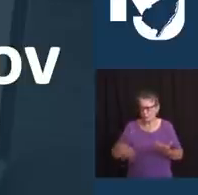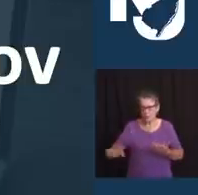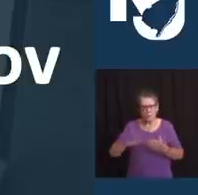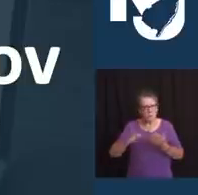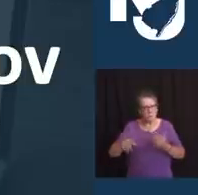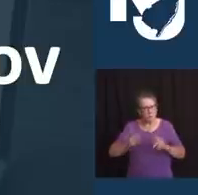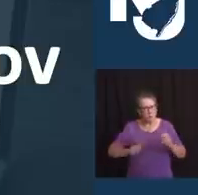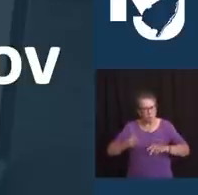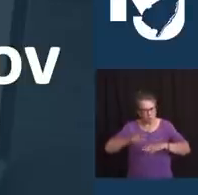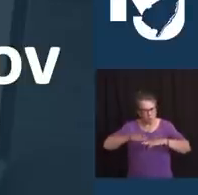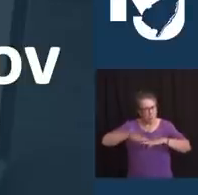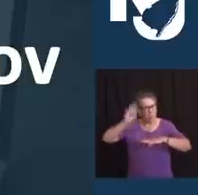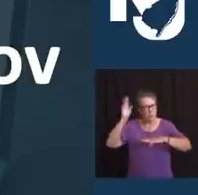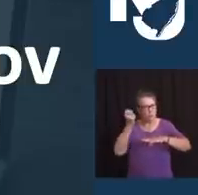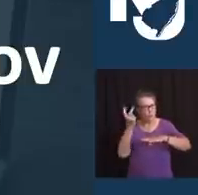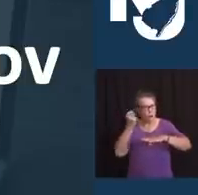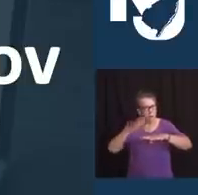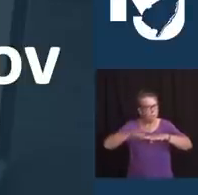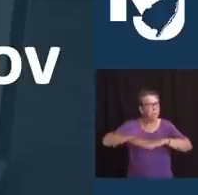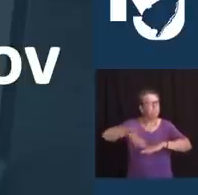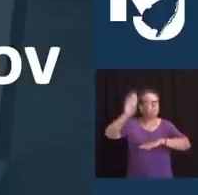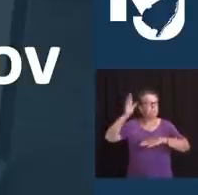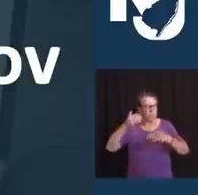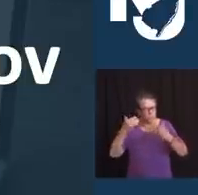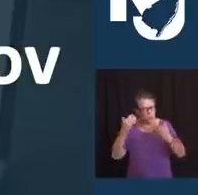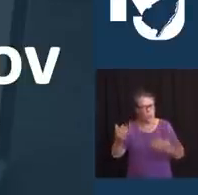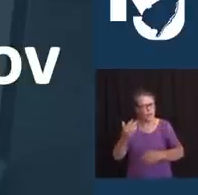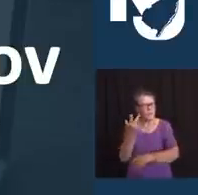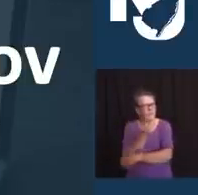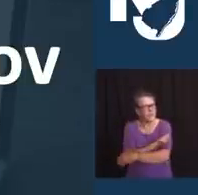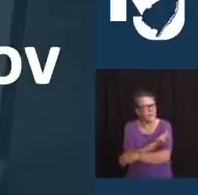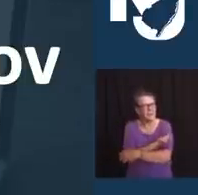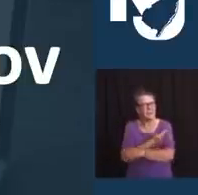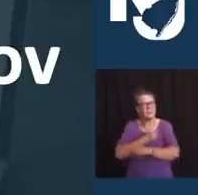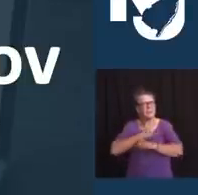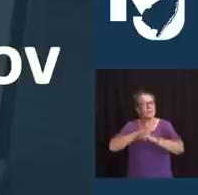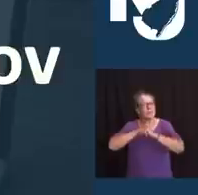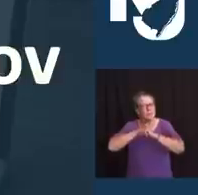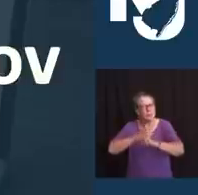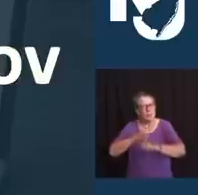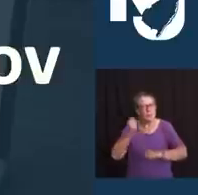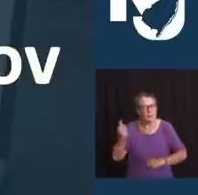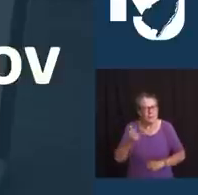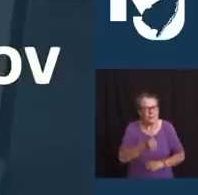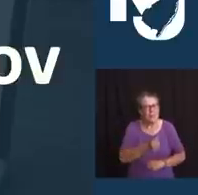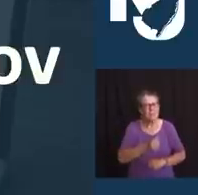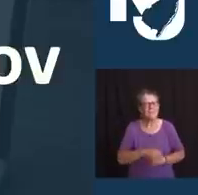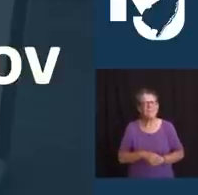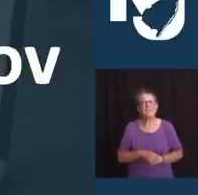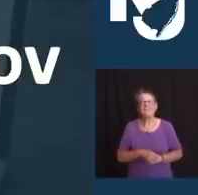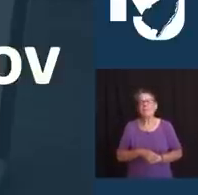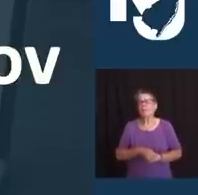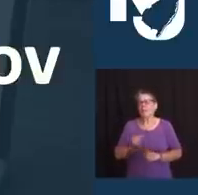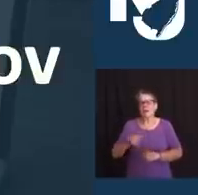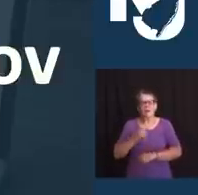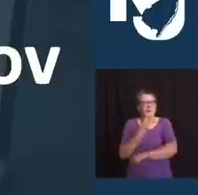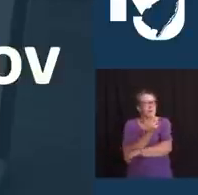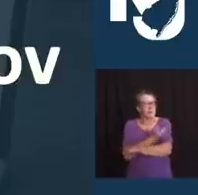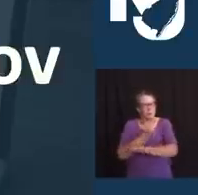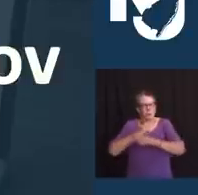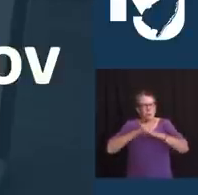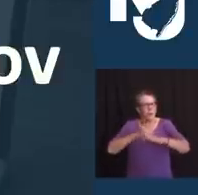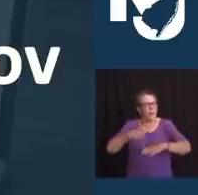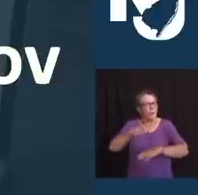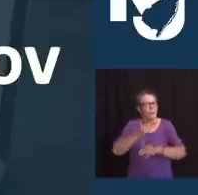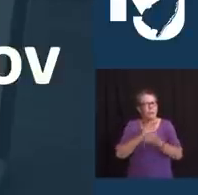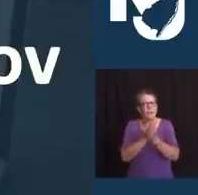provides tremendous protection against the severe illness that could lead you to losing your life. Please recognize that, and please get vaccinated.